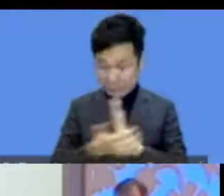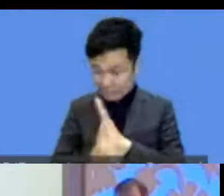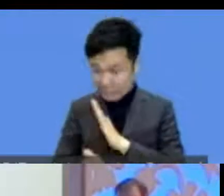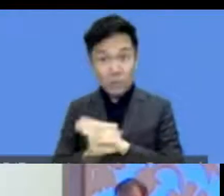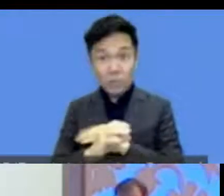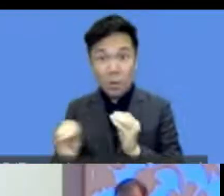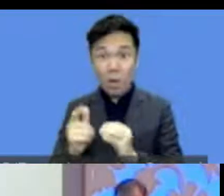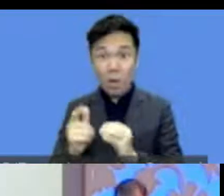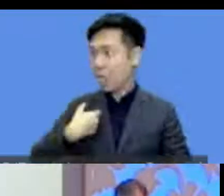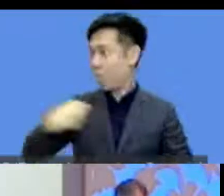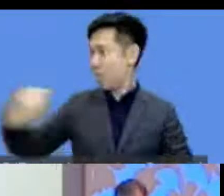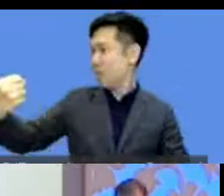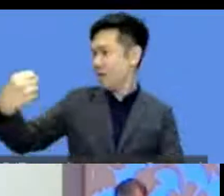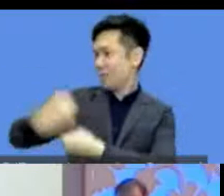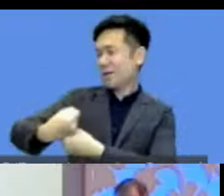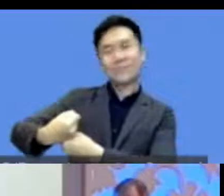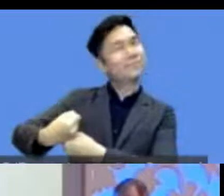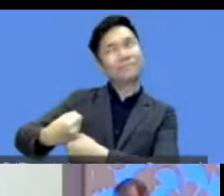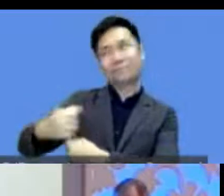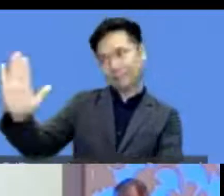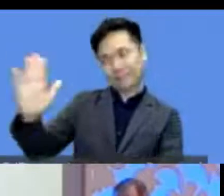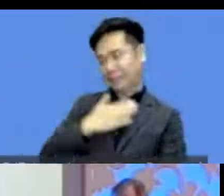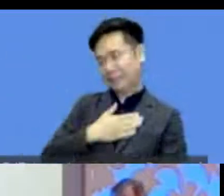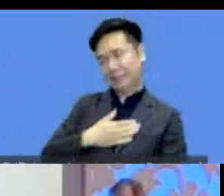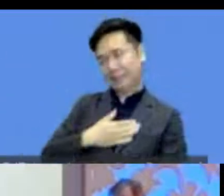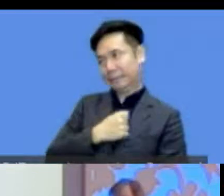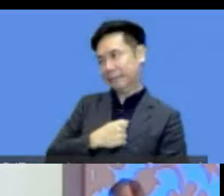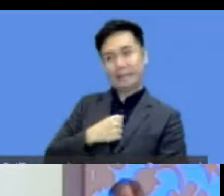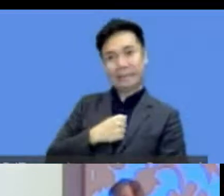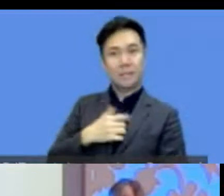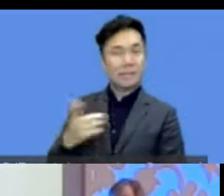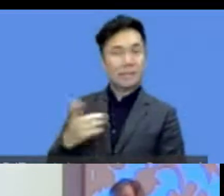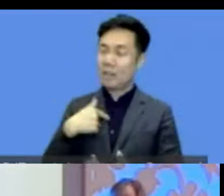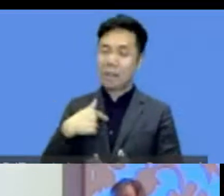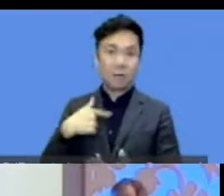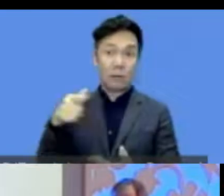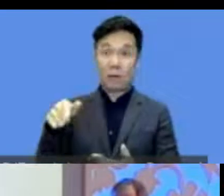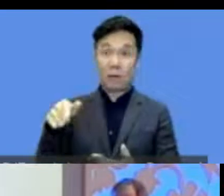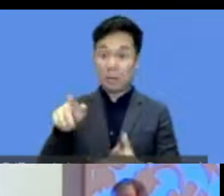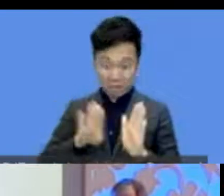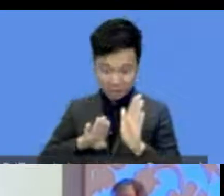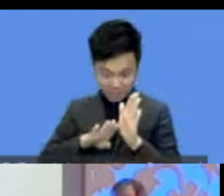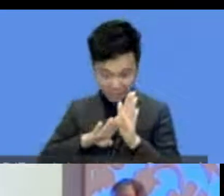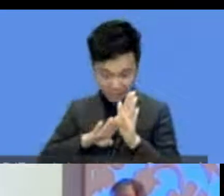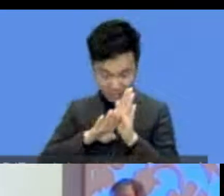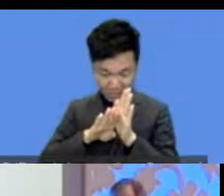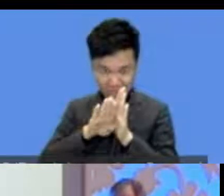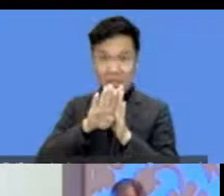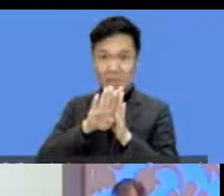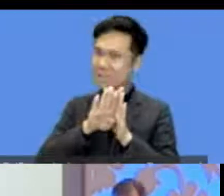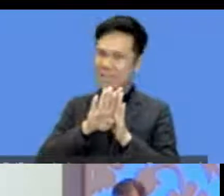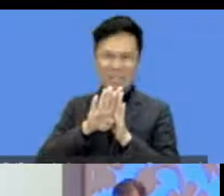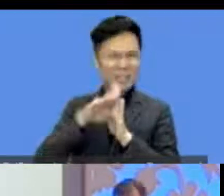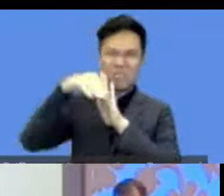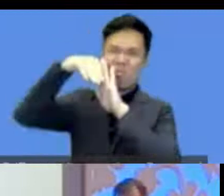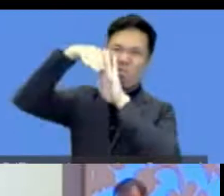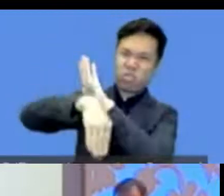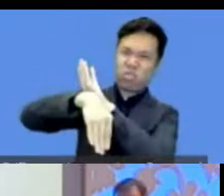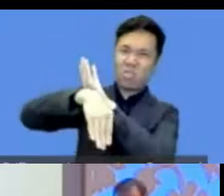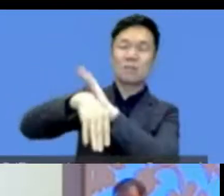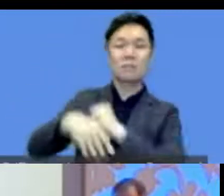severe for the individual, for the society, and for the economy. So let's make educating the future